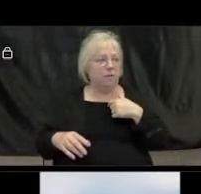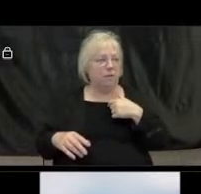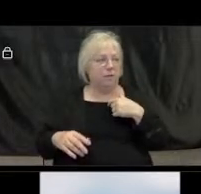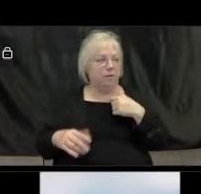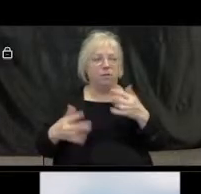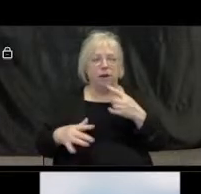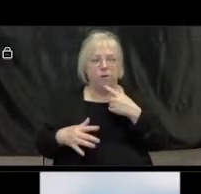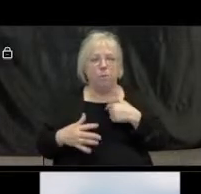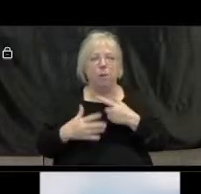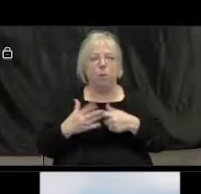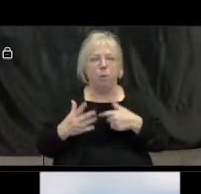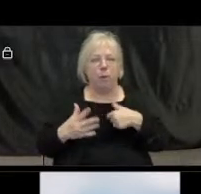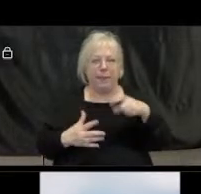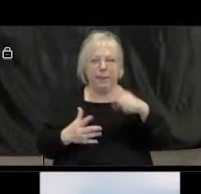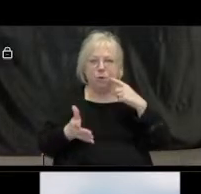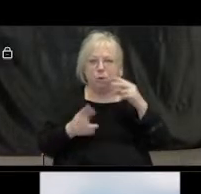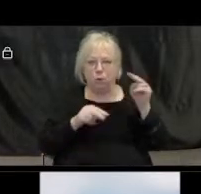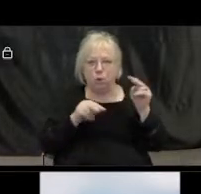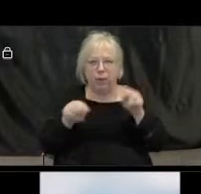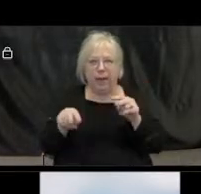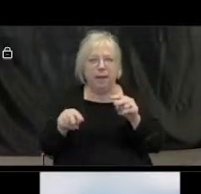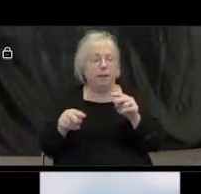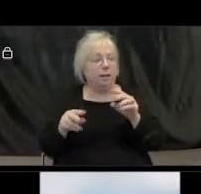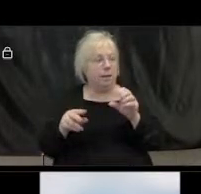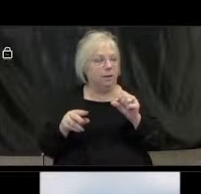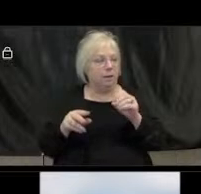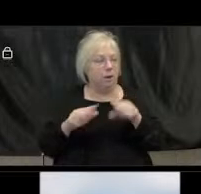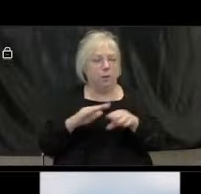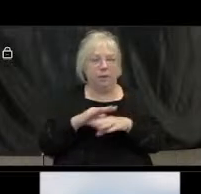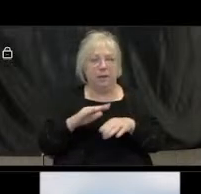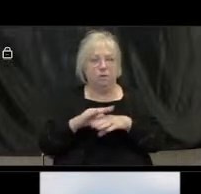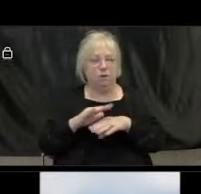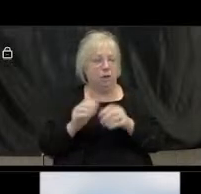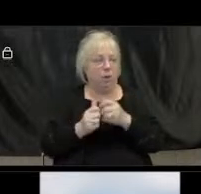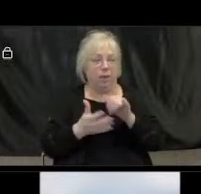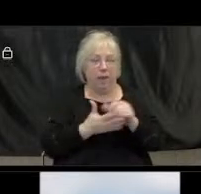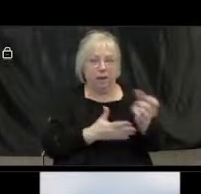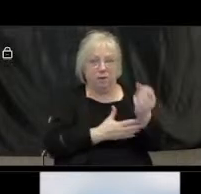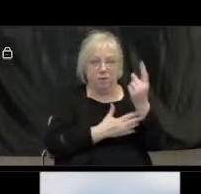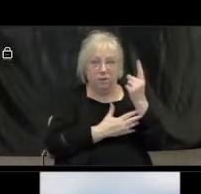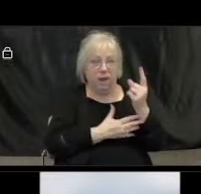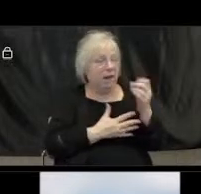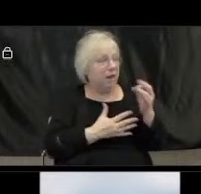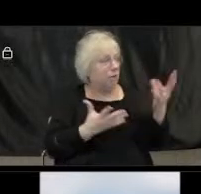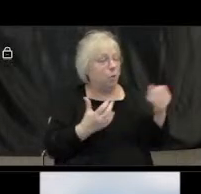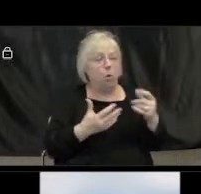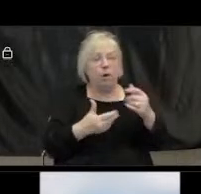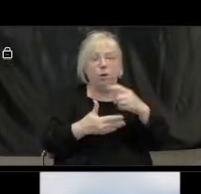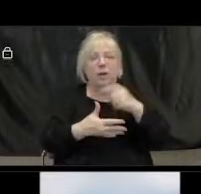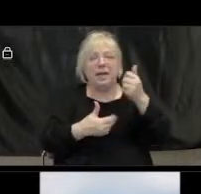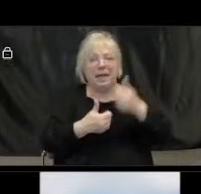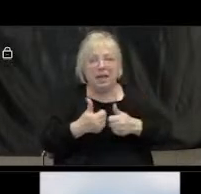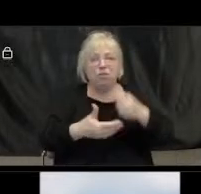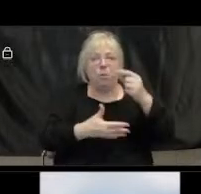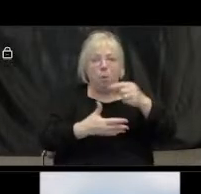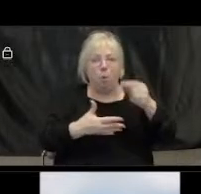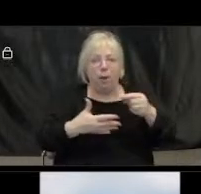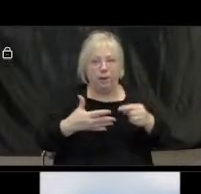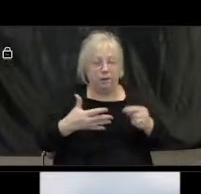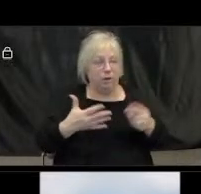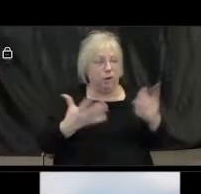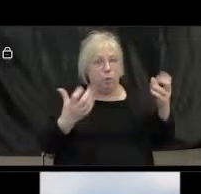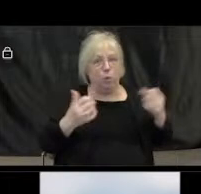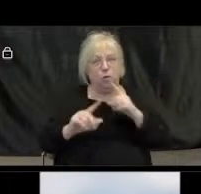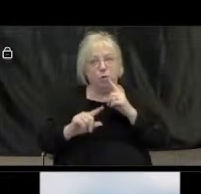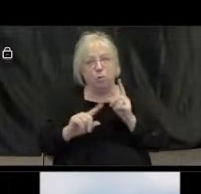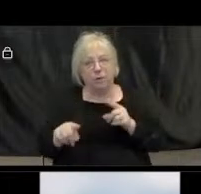what we need to look at. So essentially, with that understanding, if you want to address each of the points of what you're